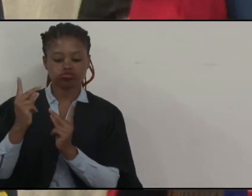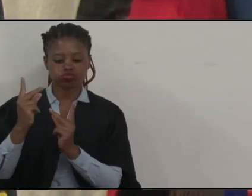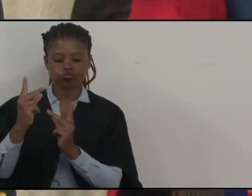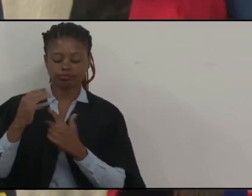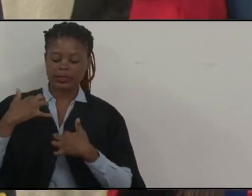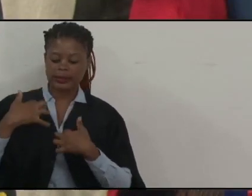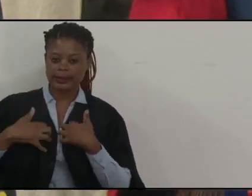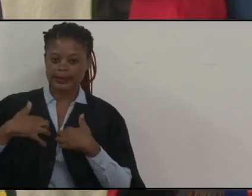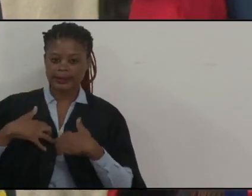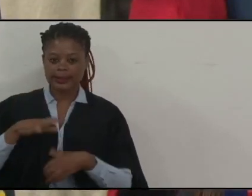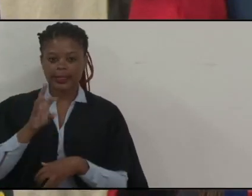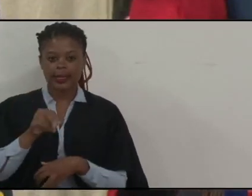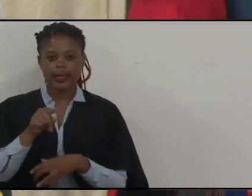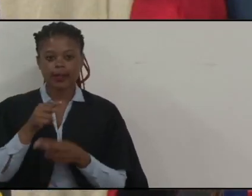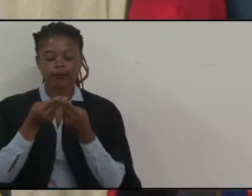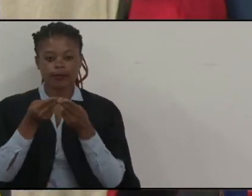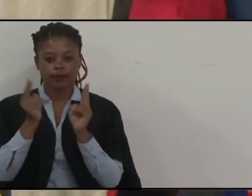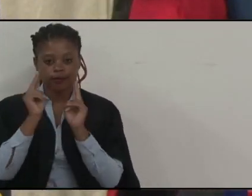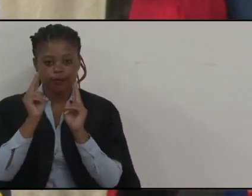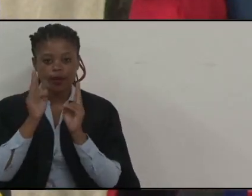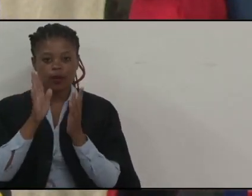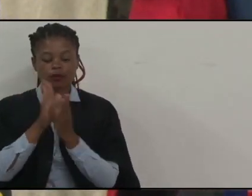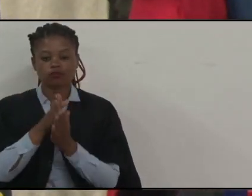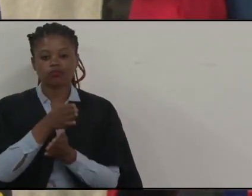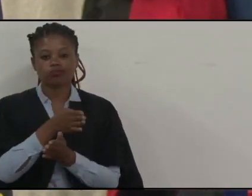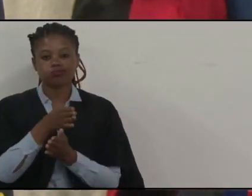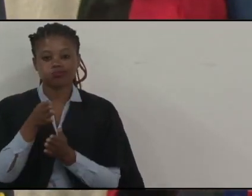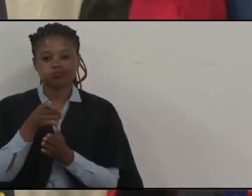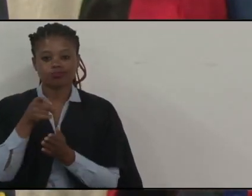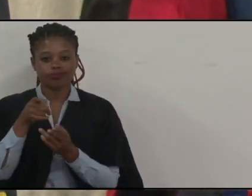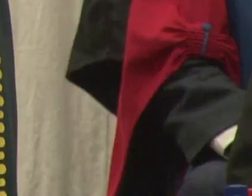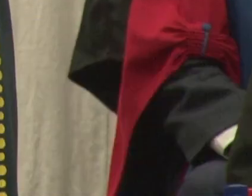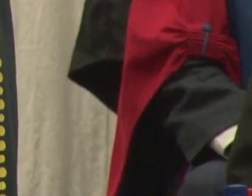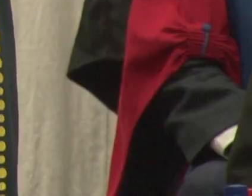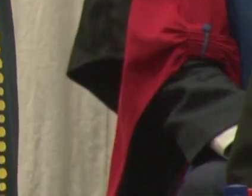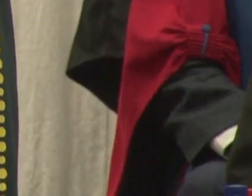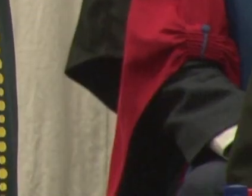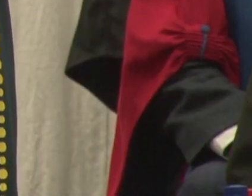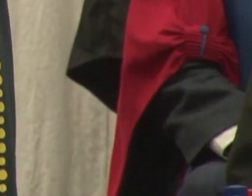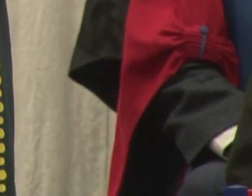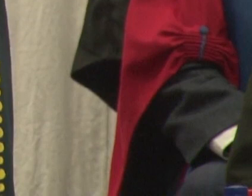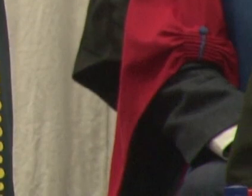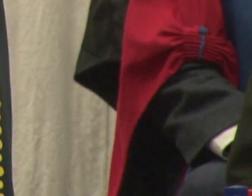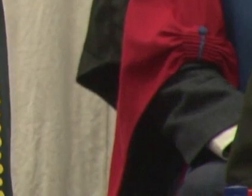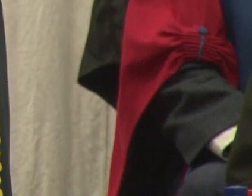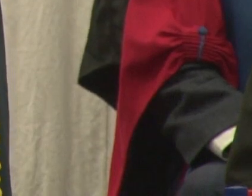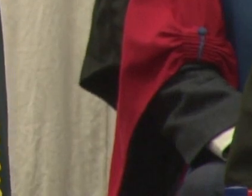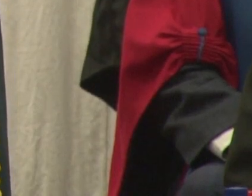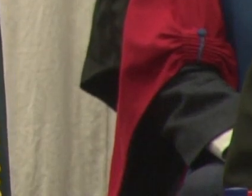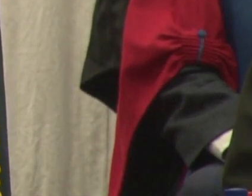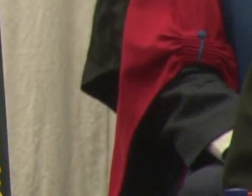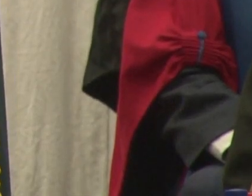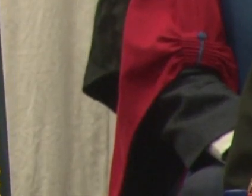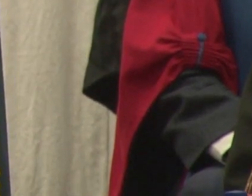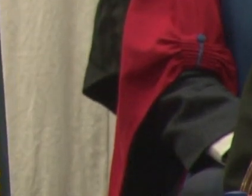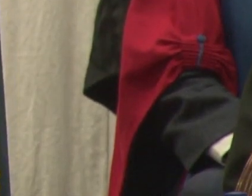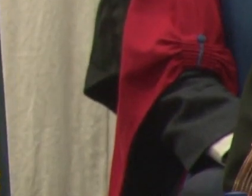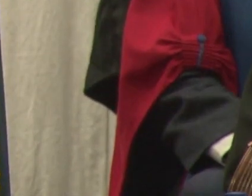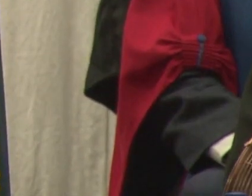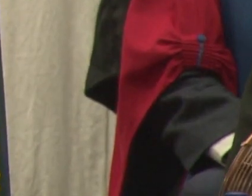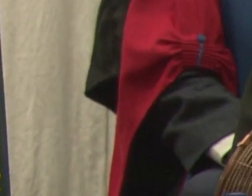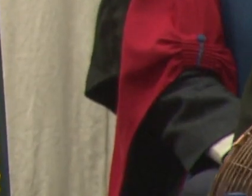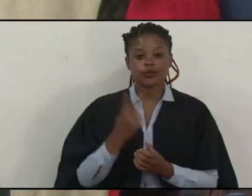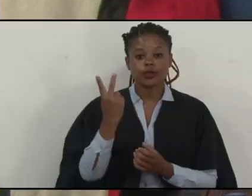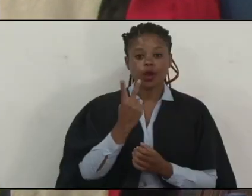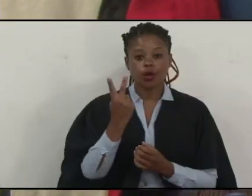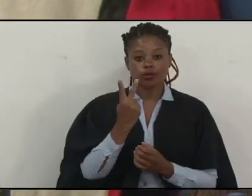for their interest in the university and for their presence at this graduation ceremony.